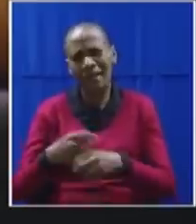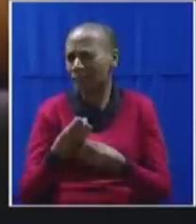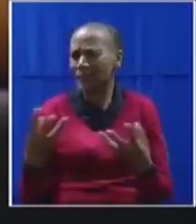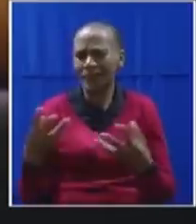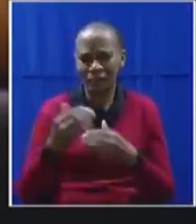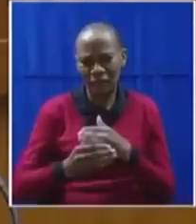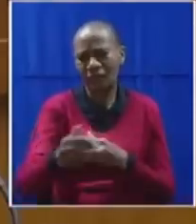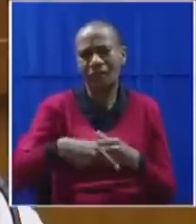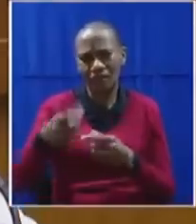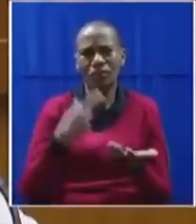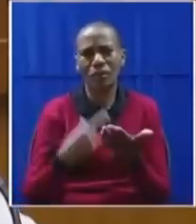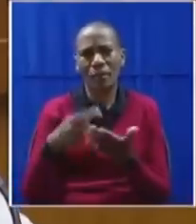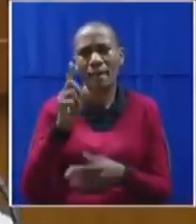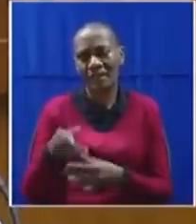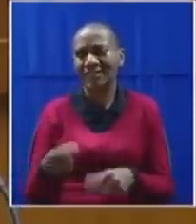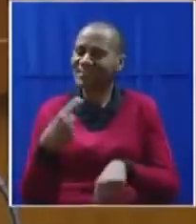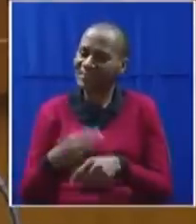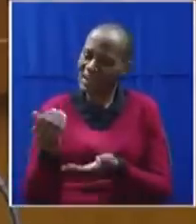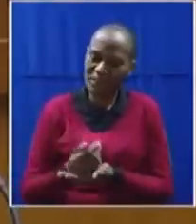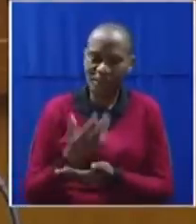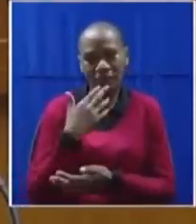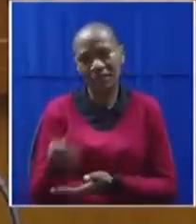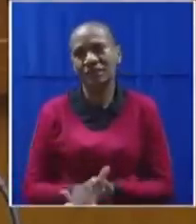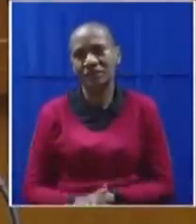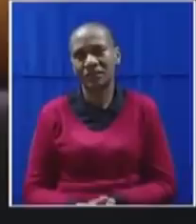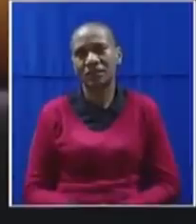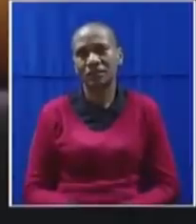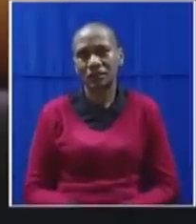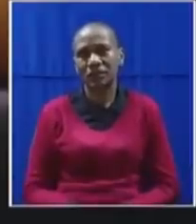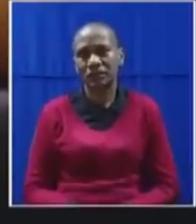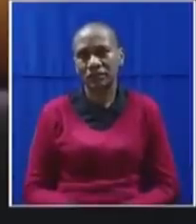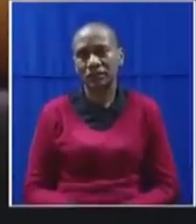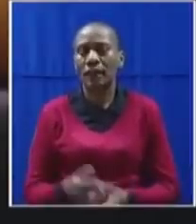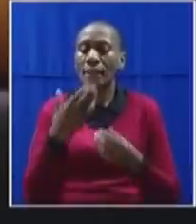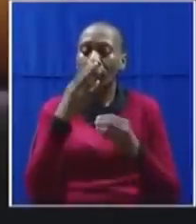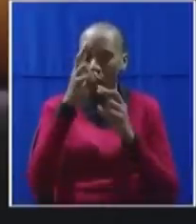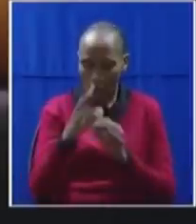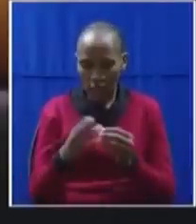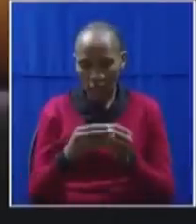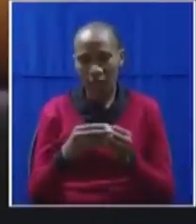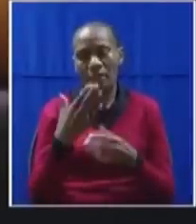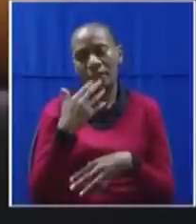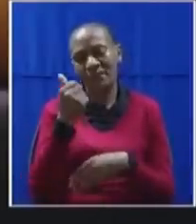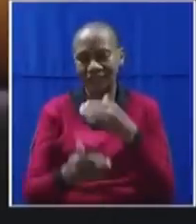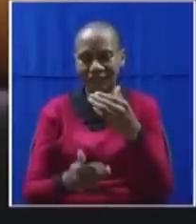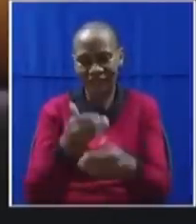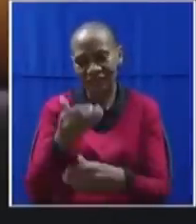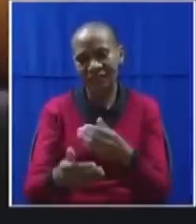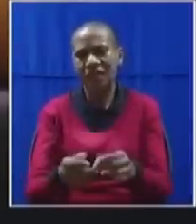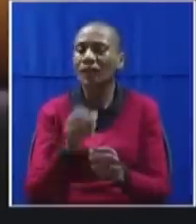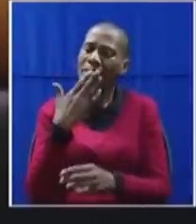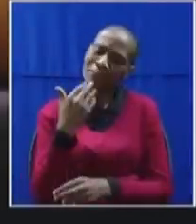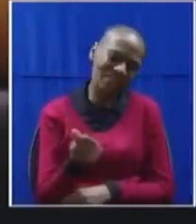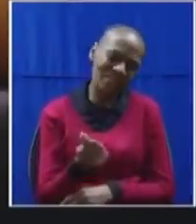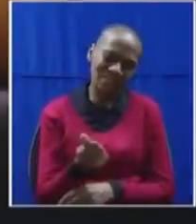member? Masela. Honorable Member, can you please proceed and not continue with the statement that